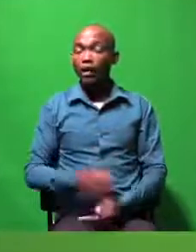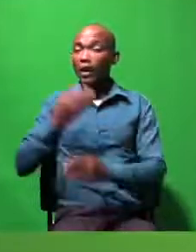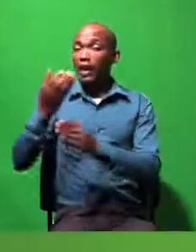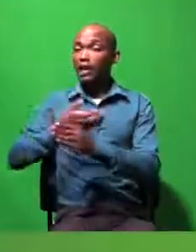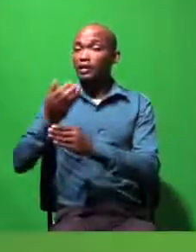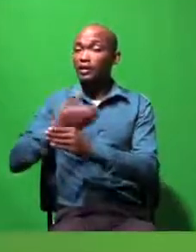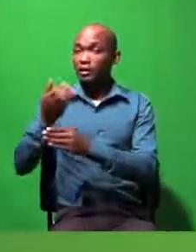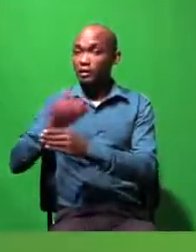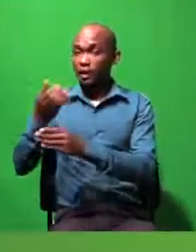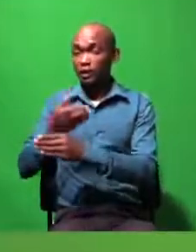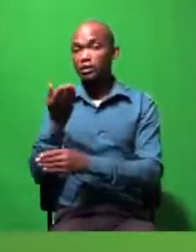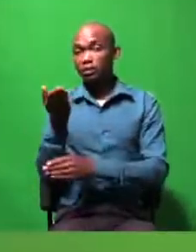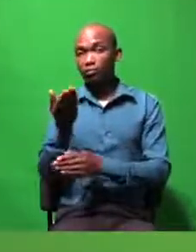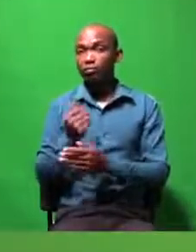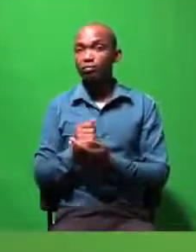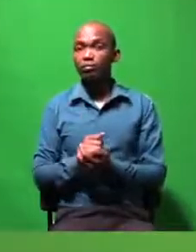Exercise.